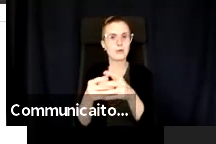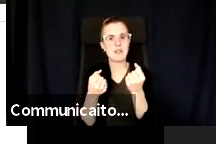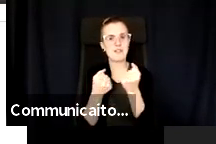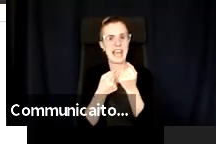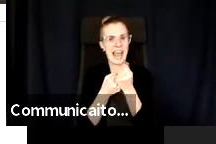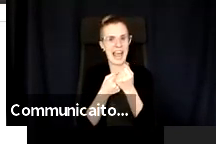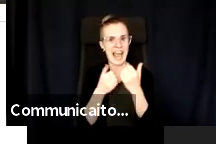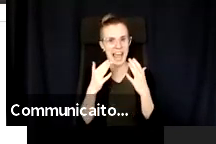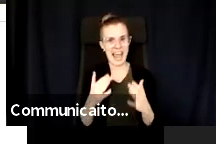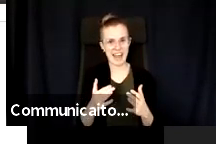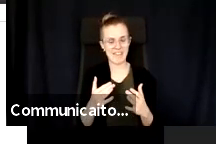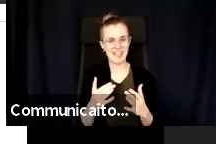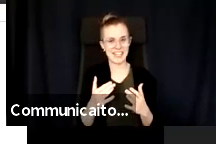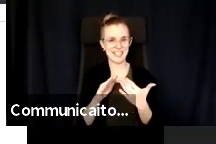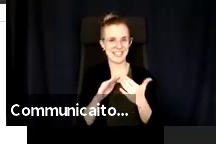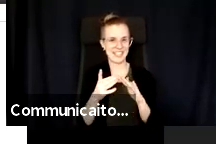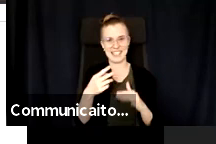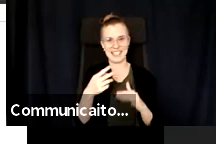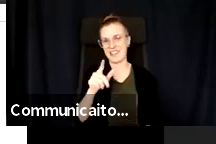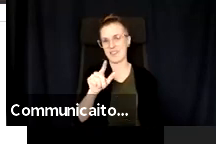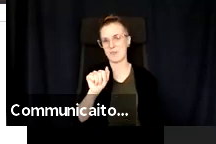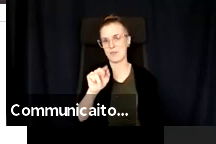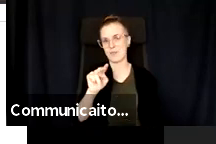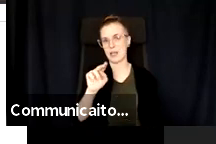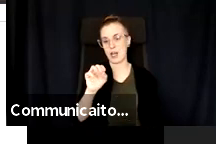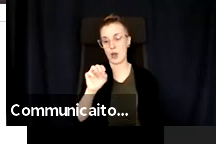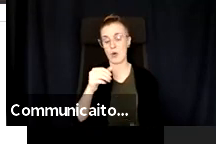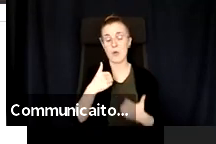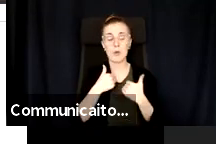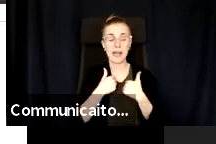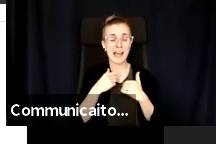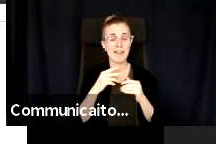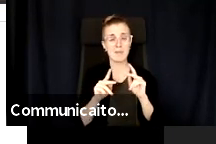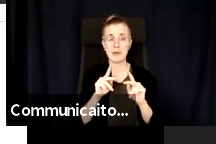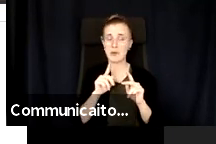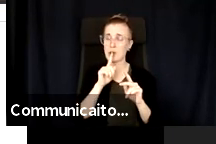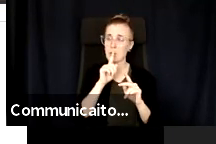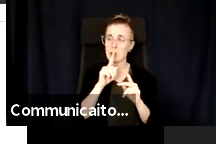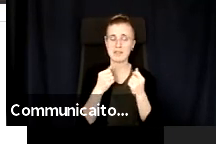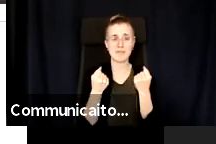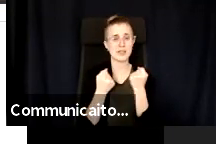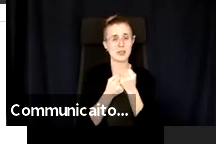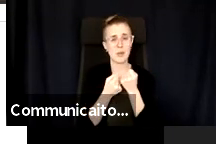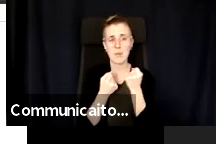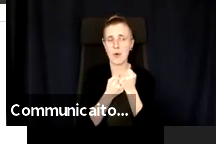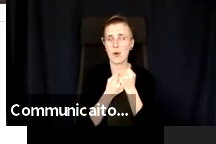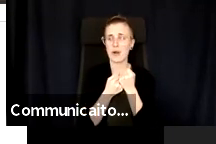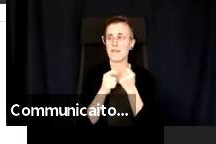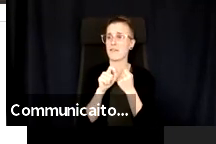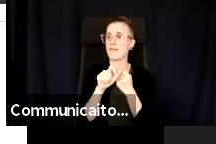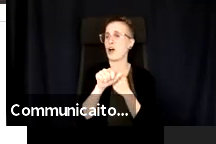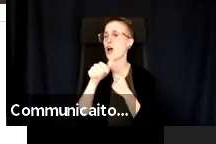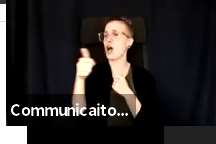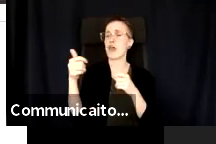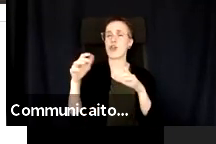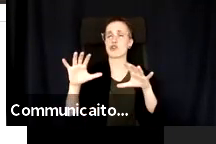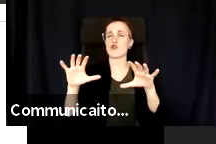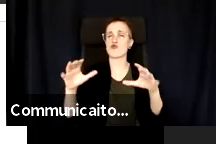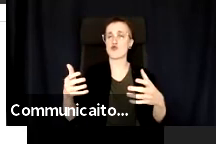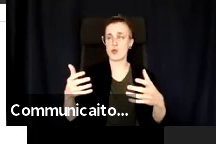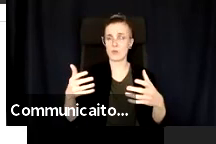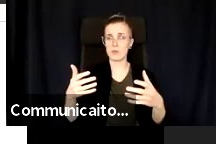I just want to say that we have people that are very supportive of other groups that are larger within the state of Texas. So there is a